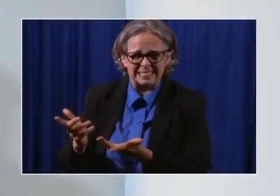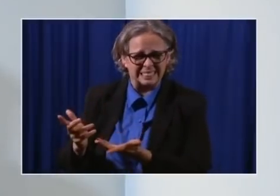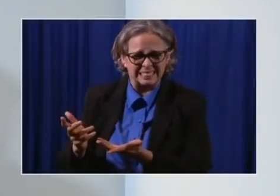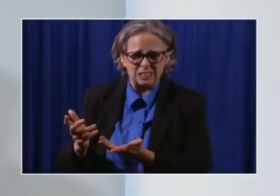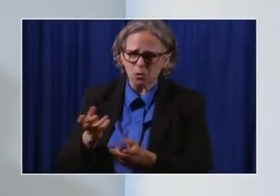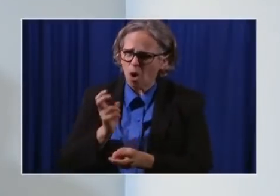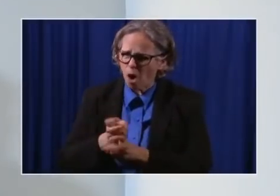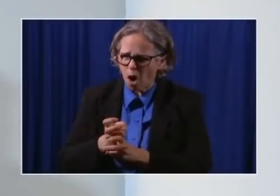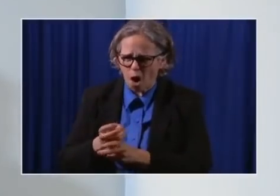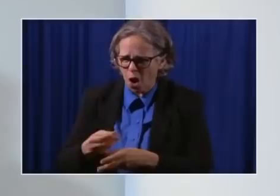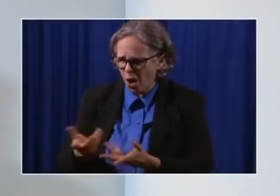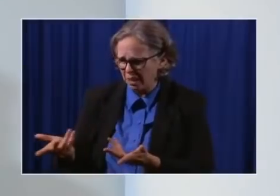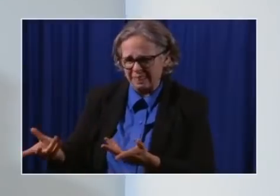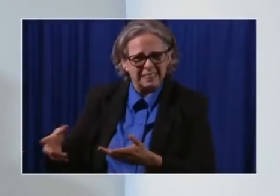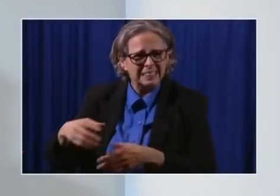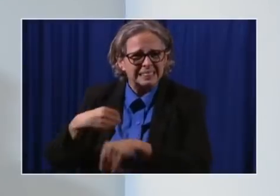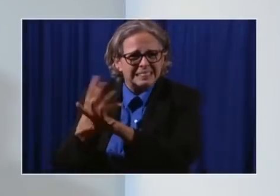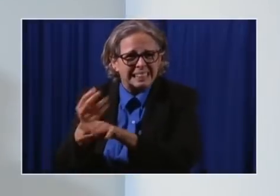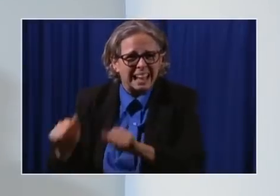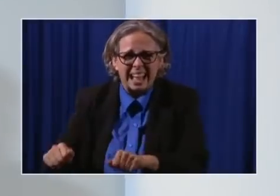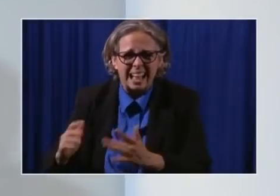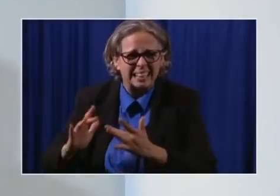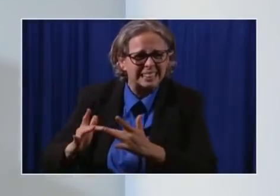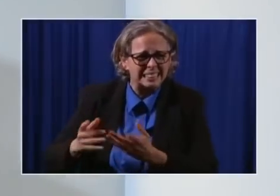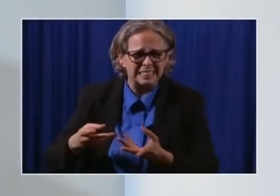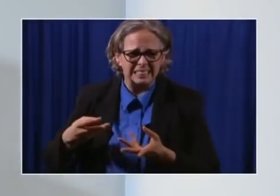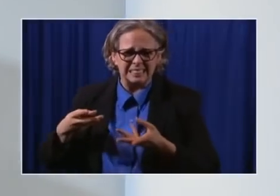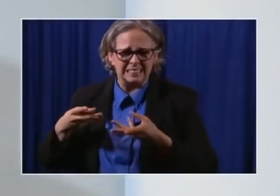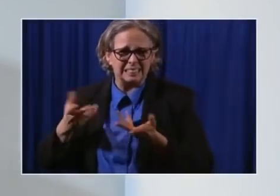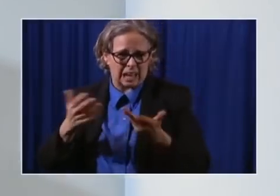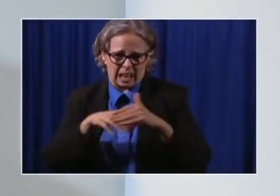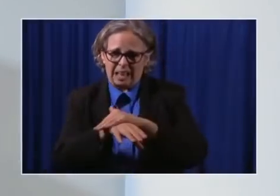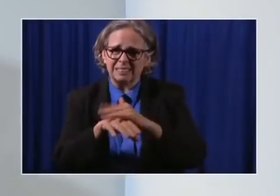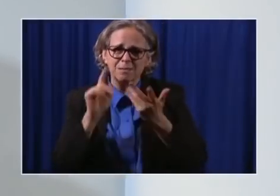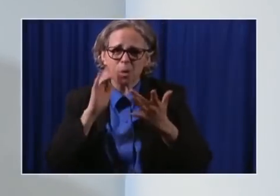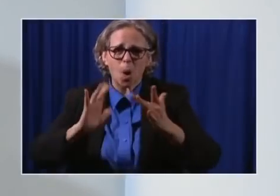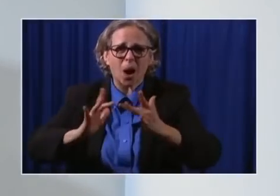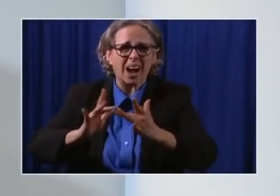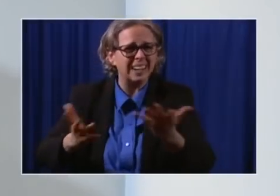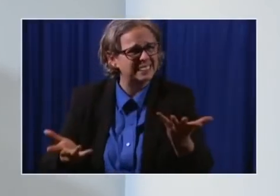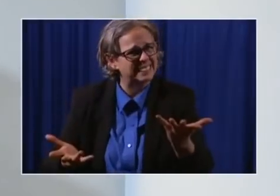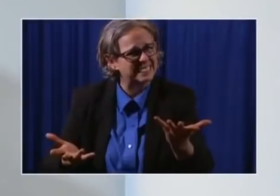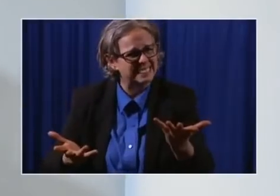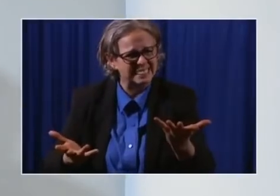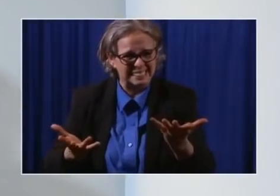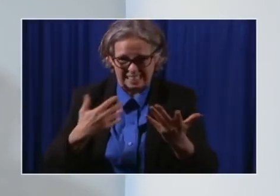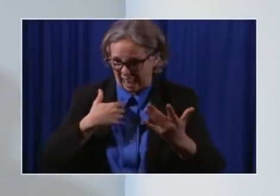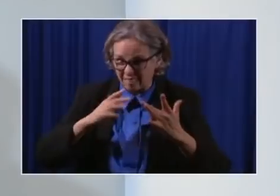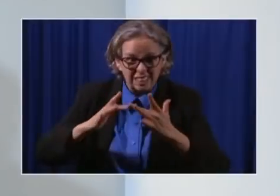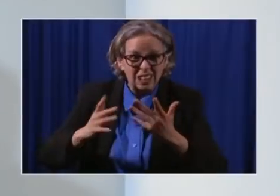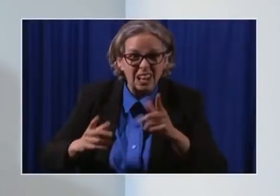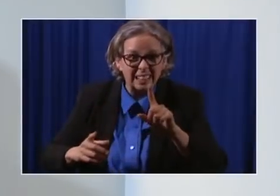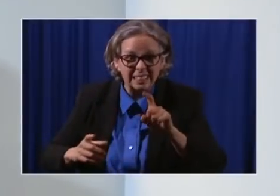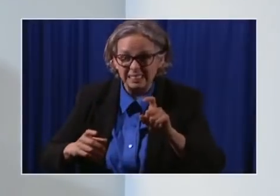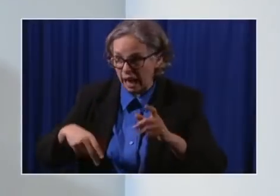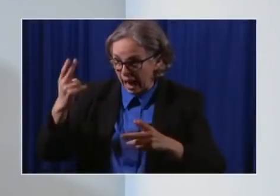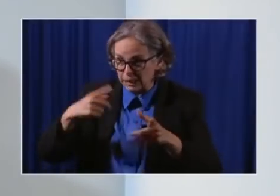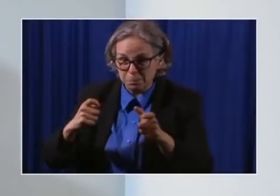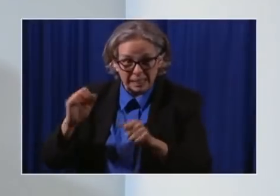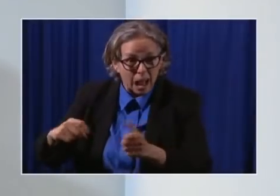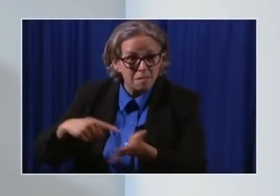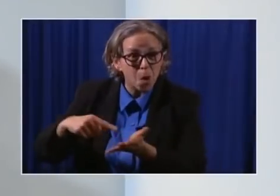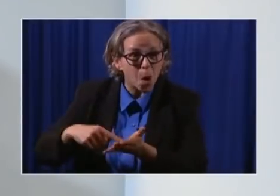That both access, meaning whether they live in a place where they have access to high-speed internet, or